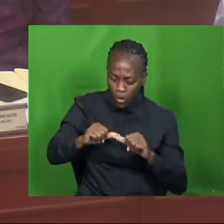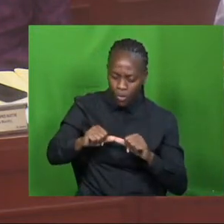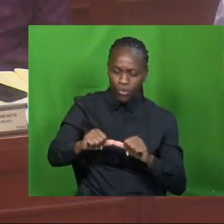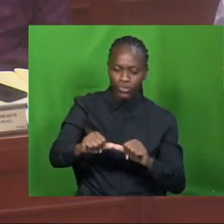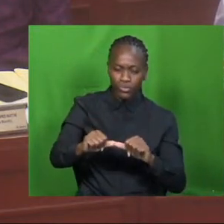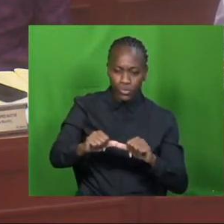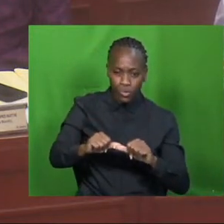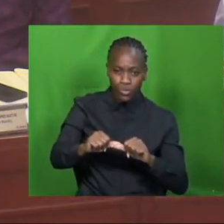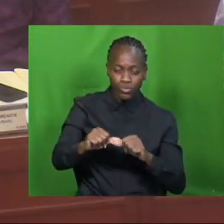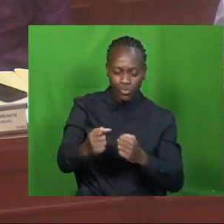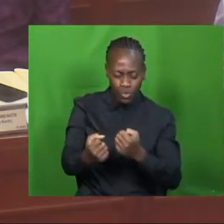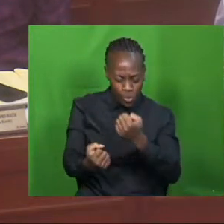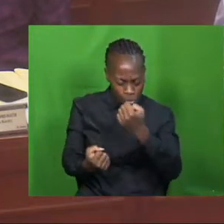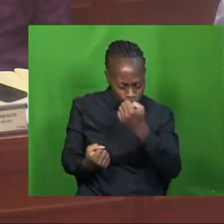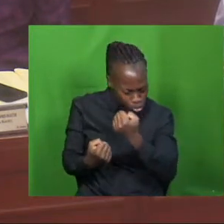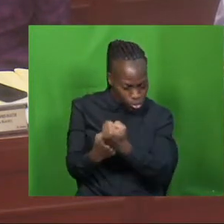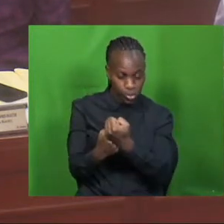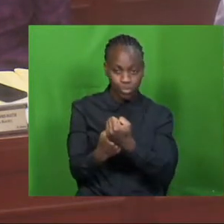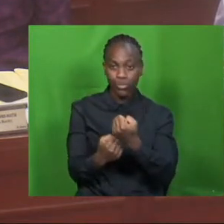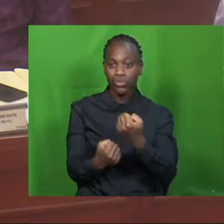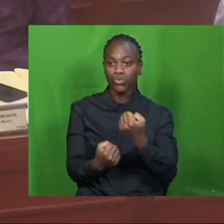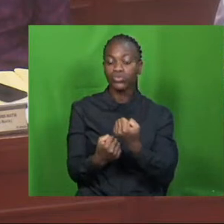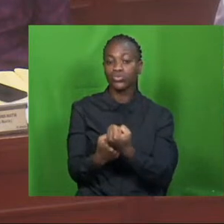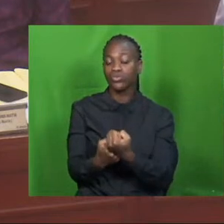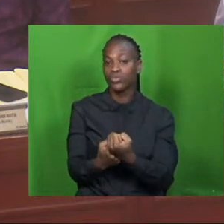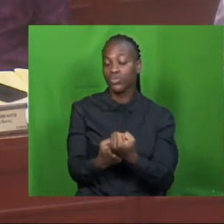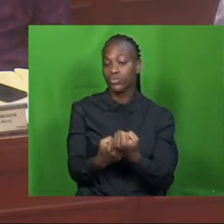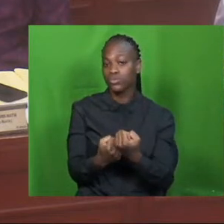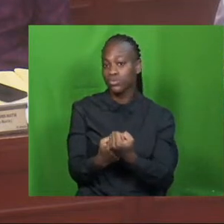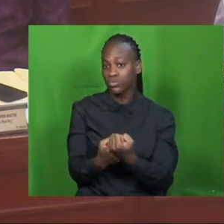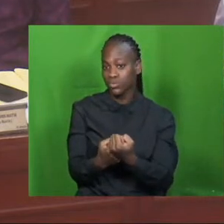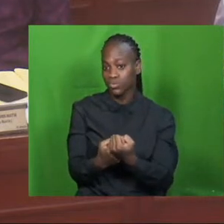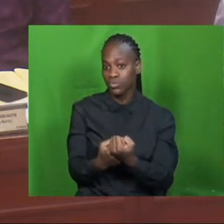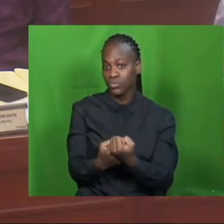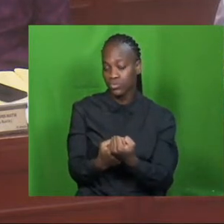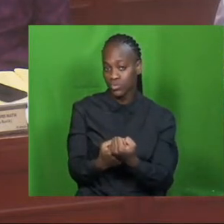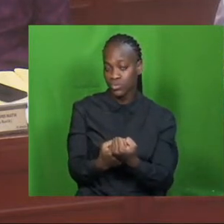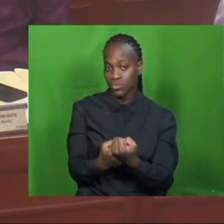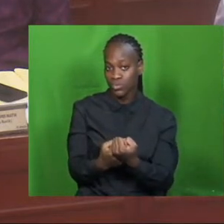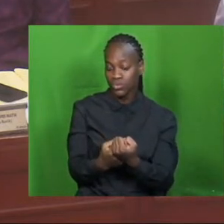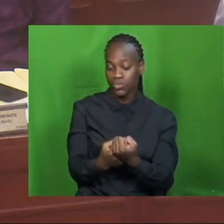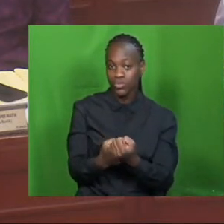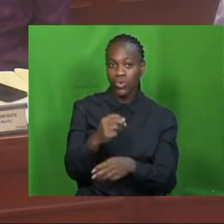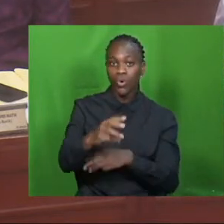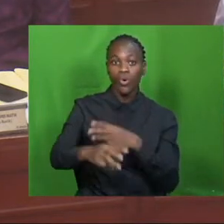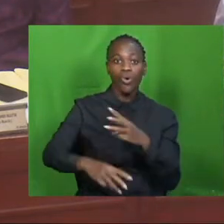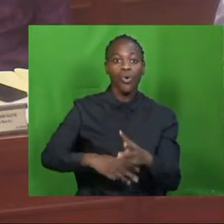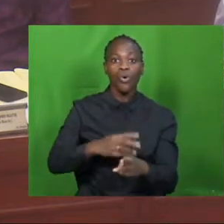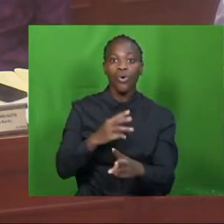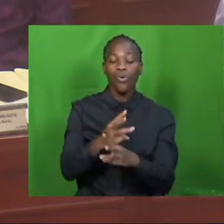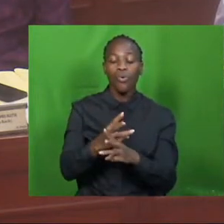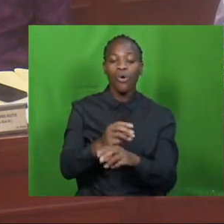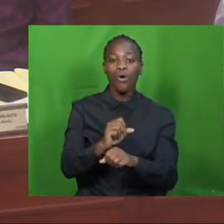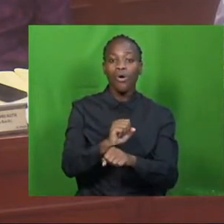I have had my bite already with them this morning, shared my ideas about it. Luckily for